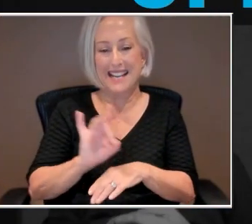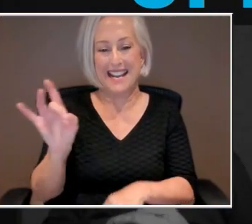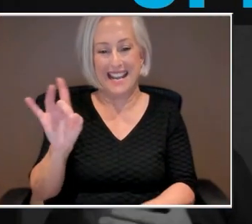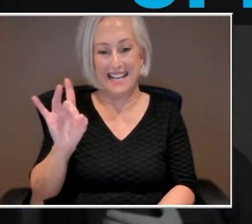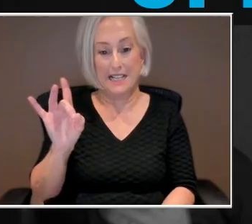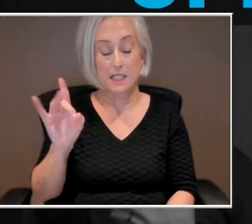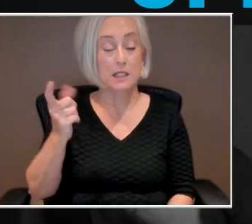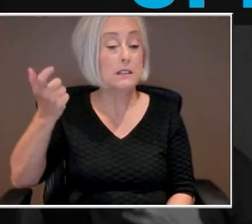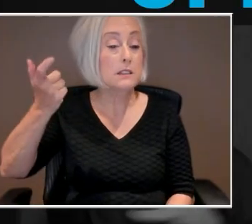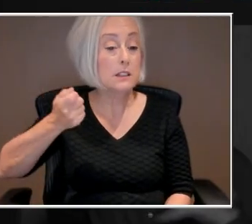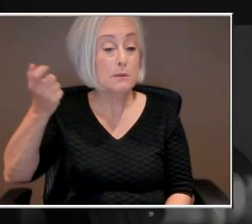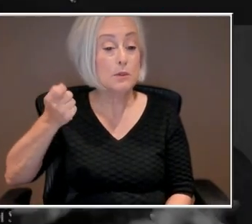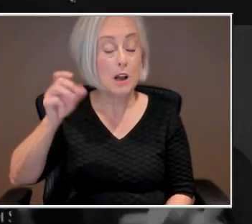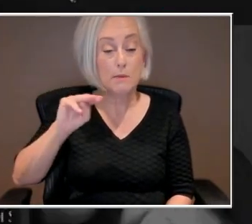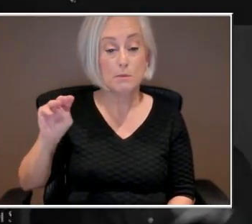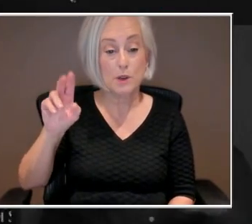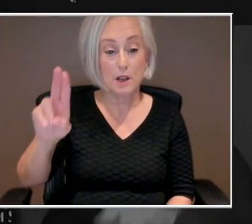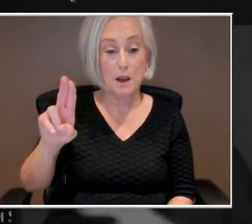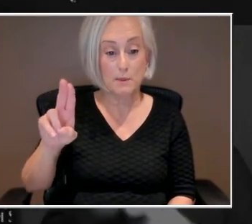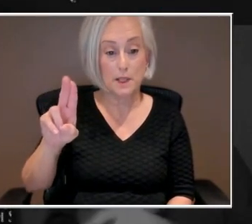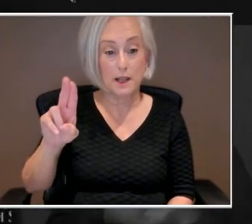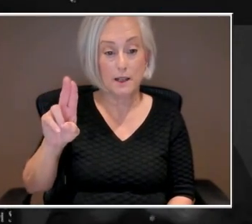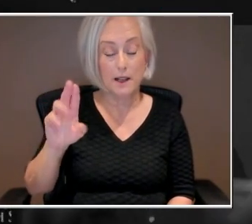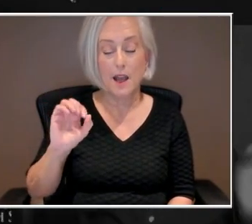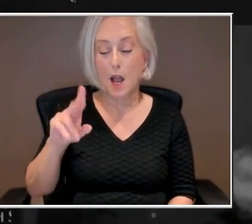Subscribe to our Morning Medical Update and Open